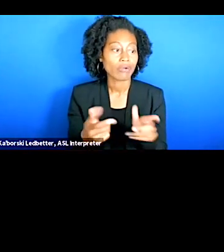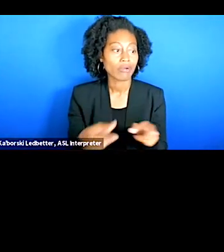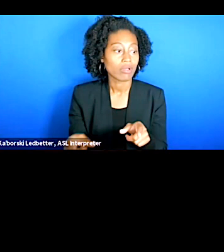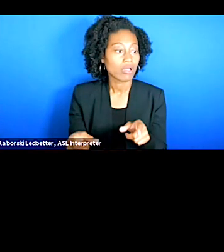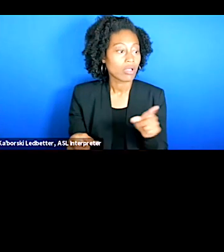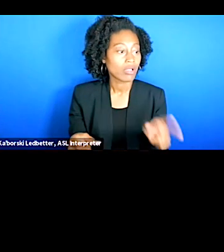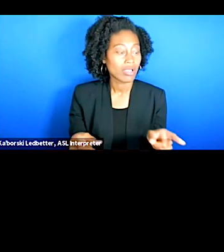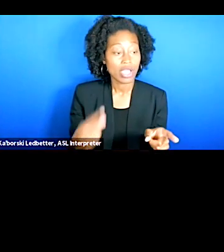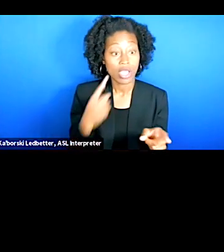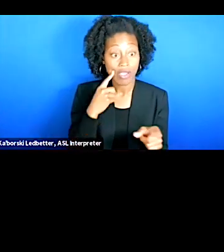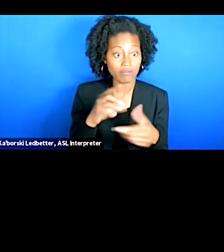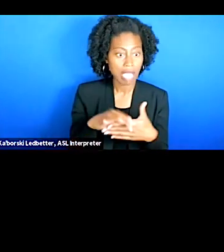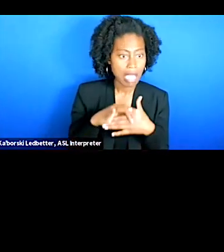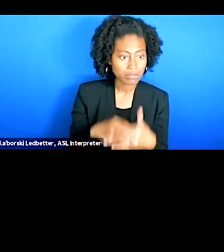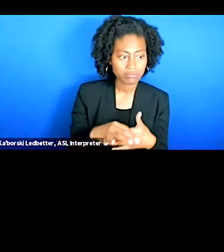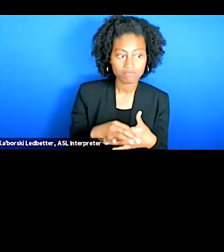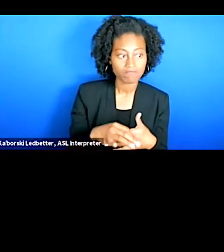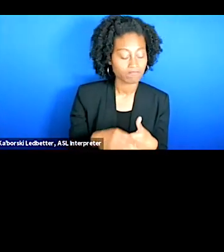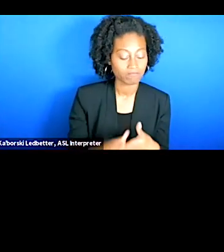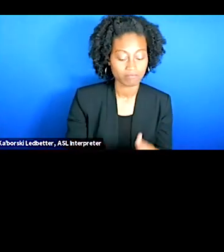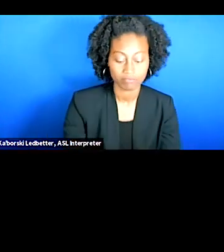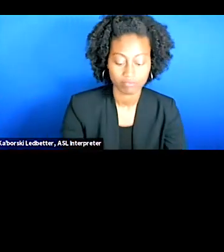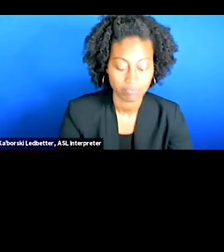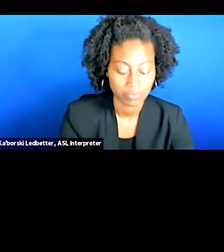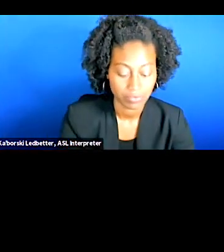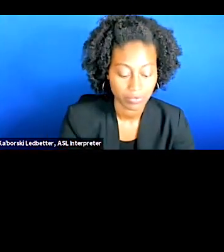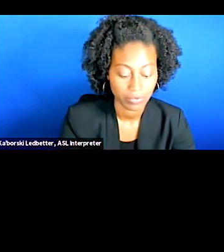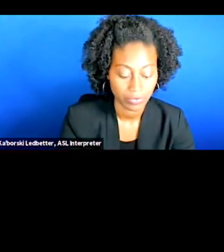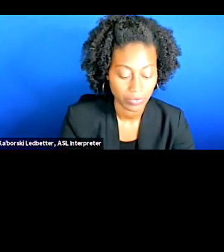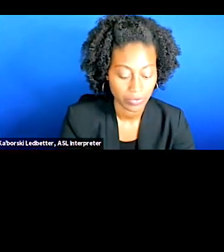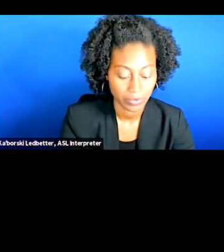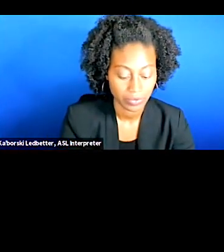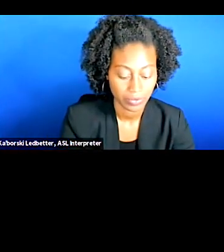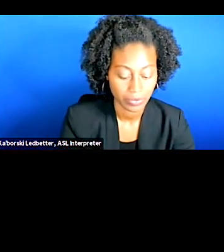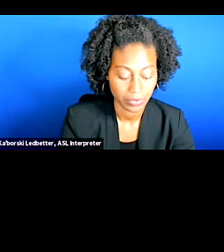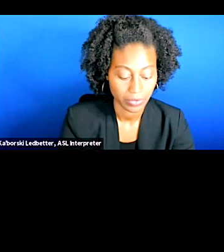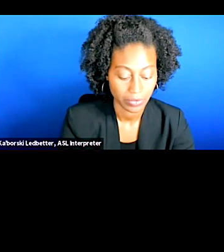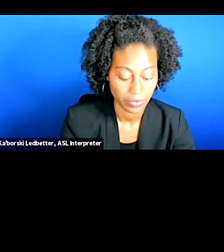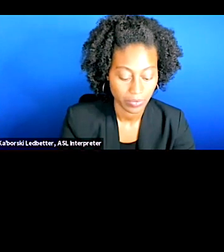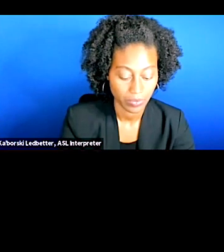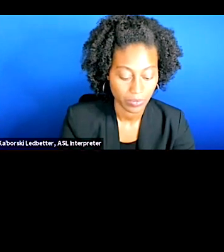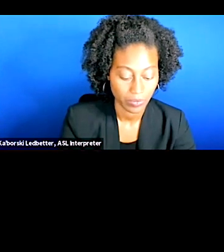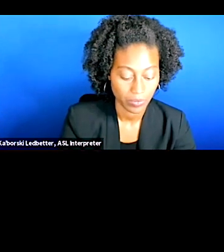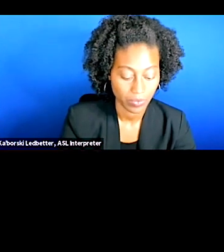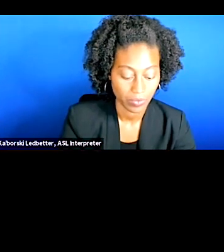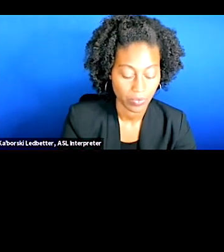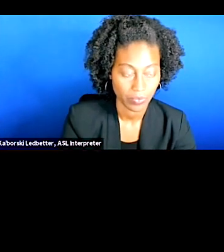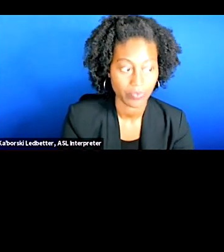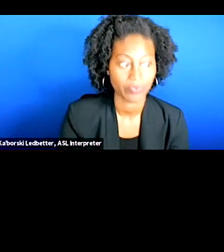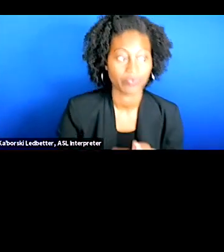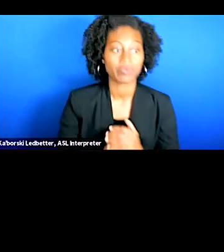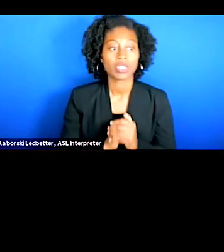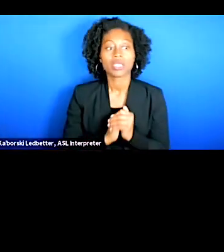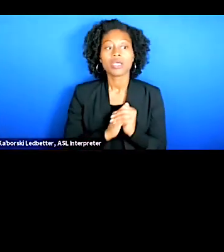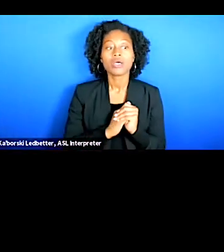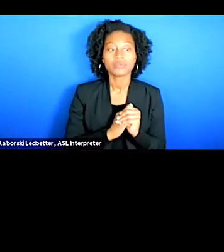for content based on how it is coded. And the fourth, find coding intersections between two lists of items. So this fourth